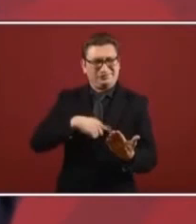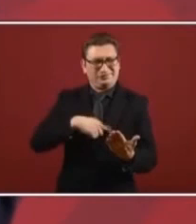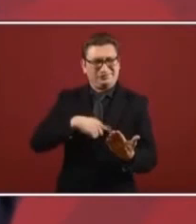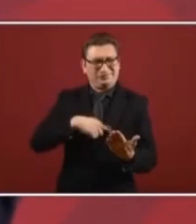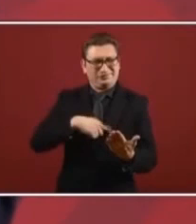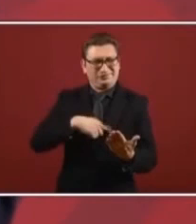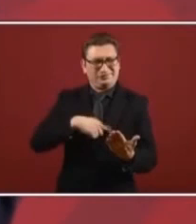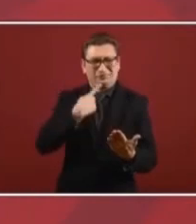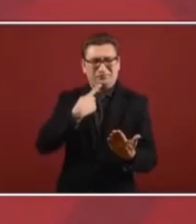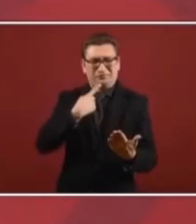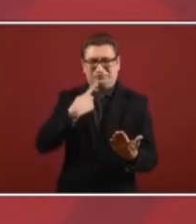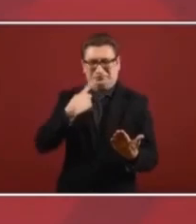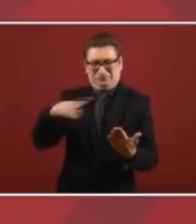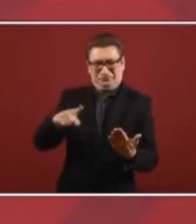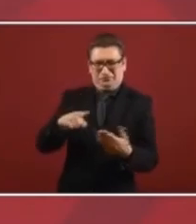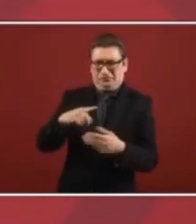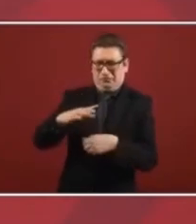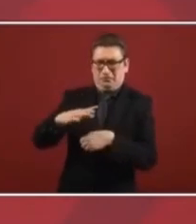complained about it,